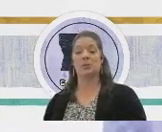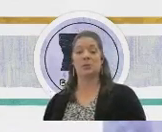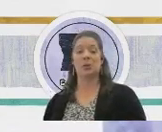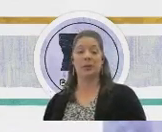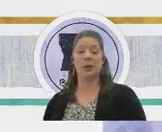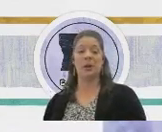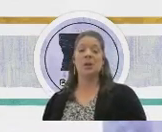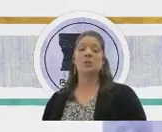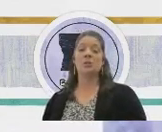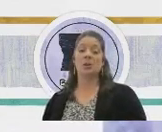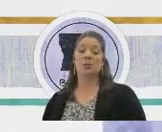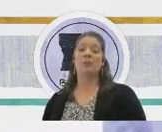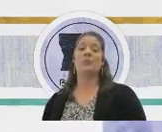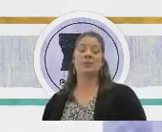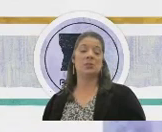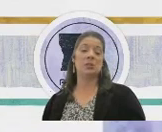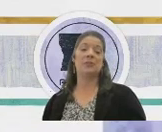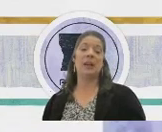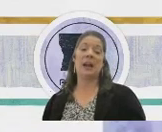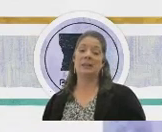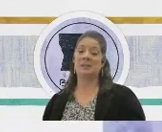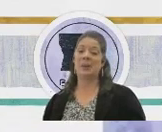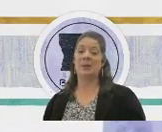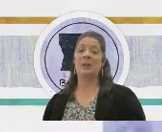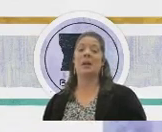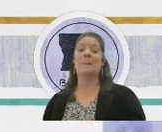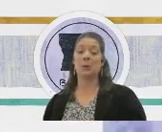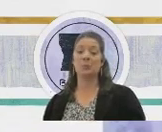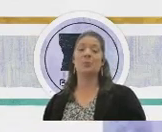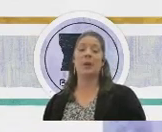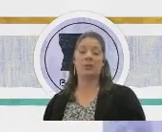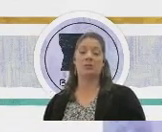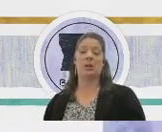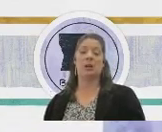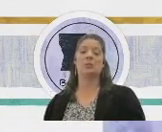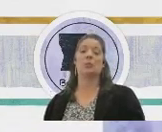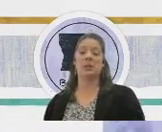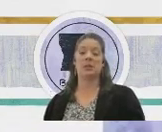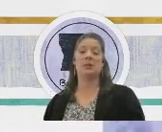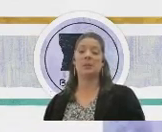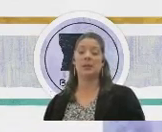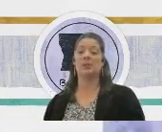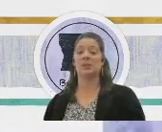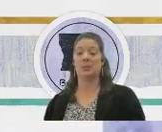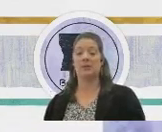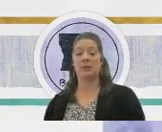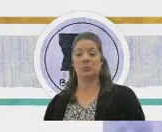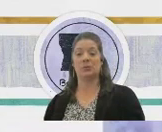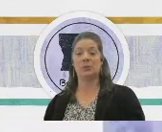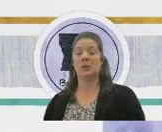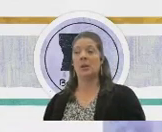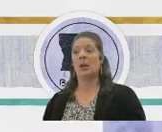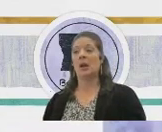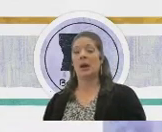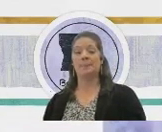that we mentioned earlier. So this is just a flag. This may mean that multiple background checks will need to be completed on some